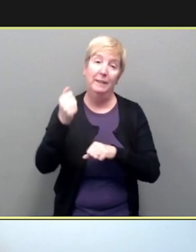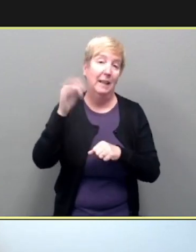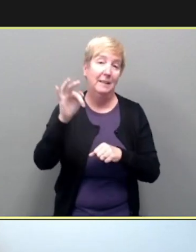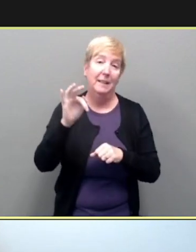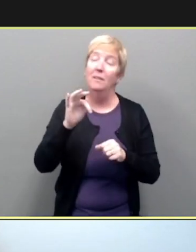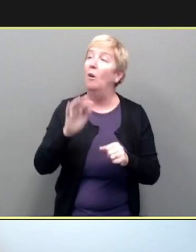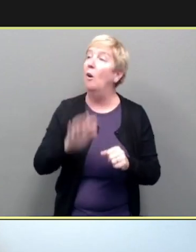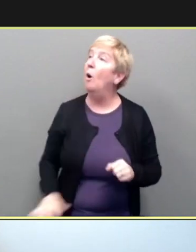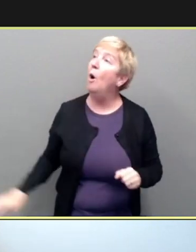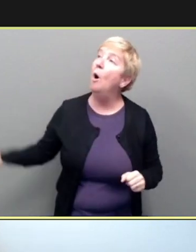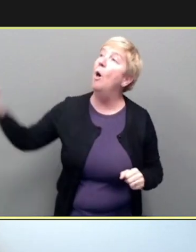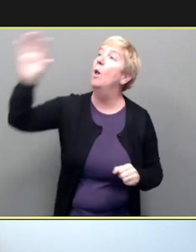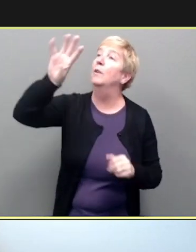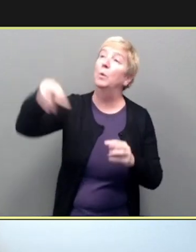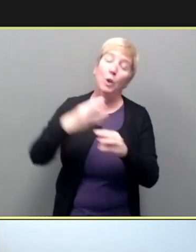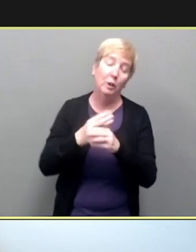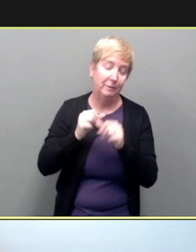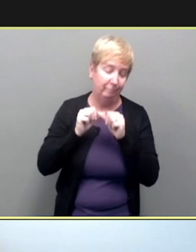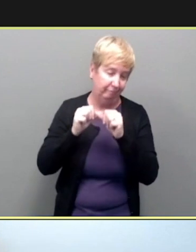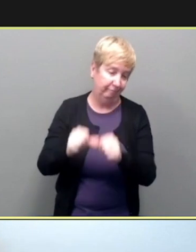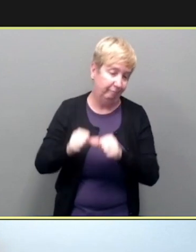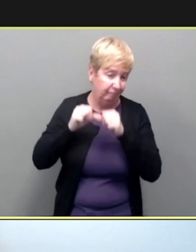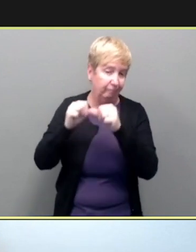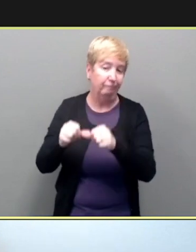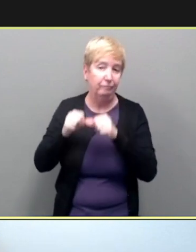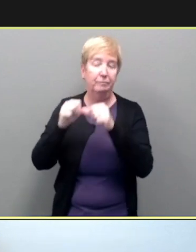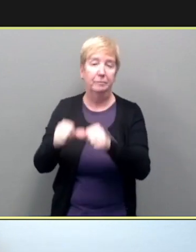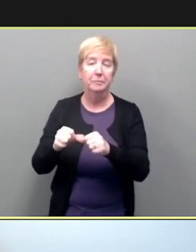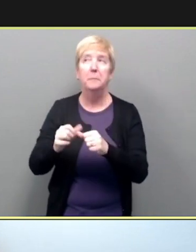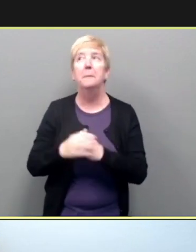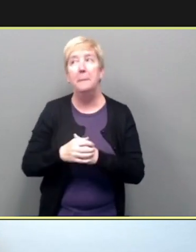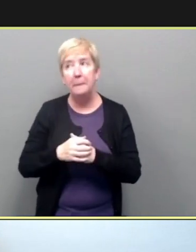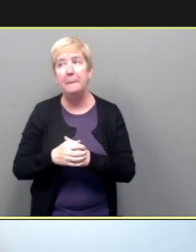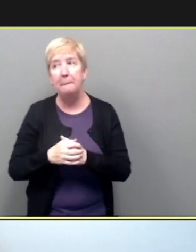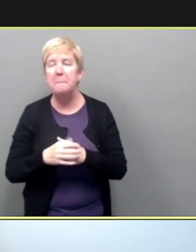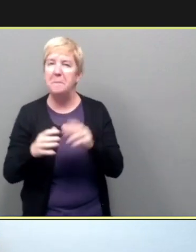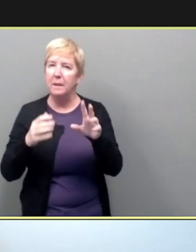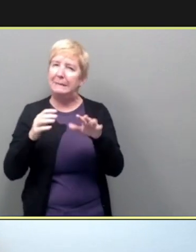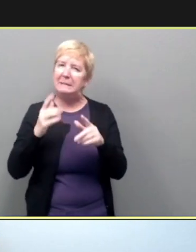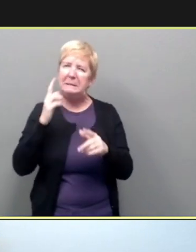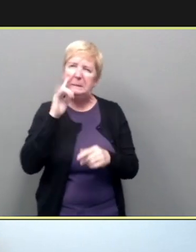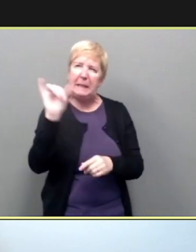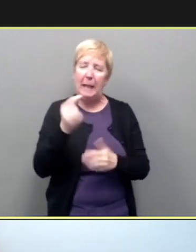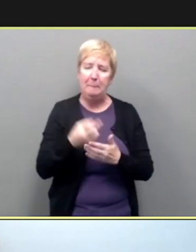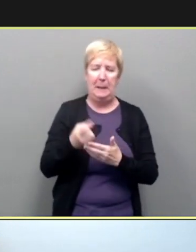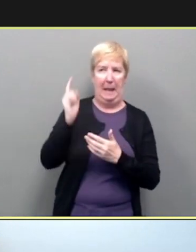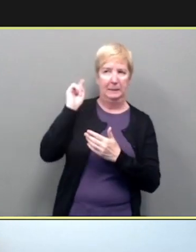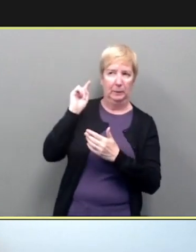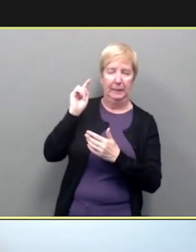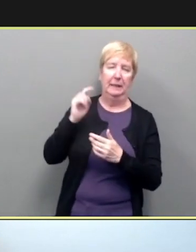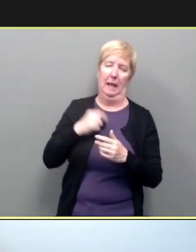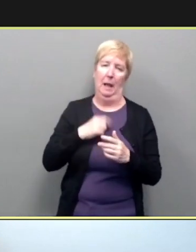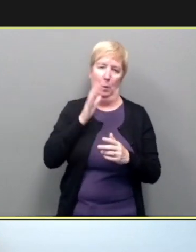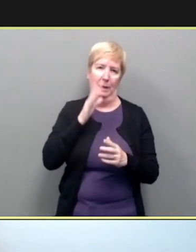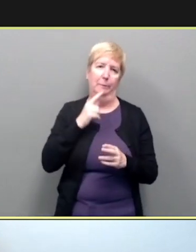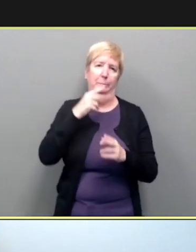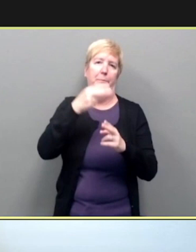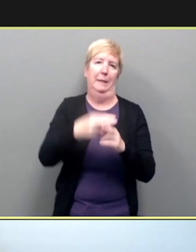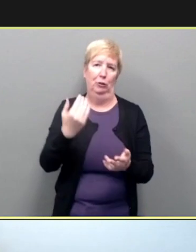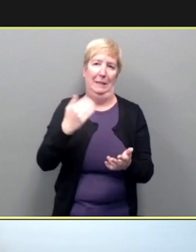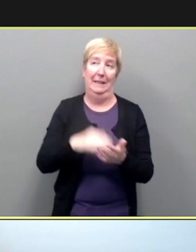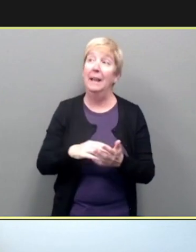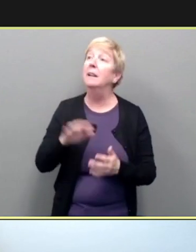pandemic continues. Similar to what we mentioned last week, some parts of the world are seeing some